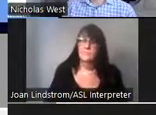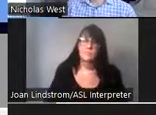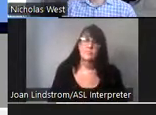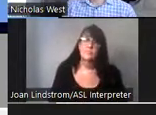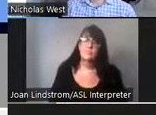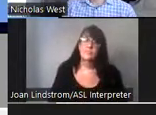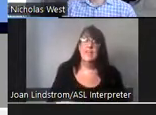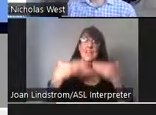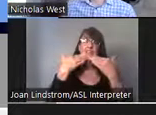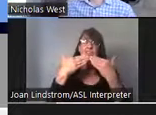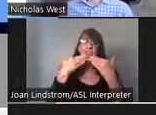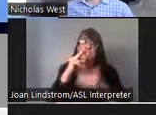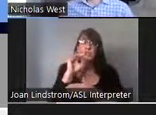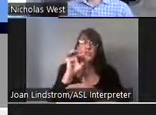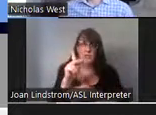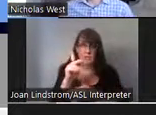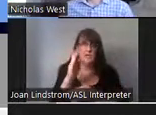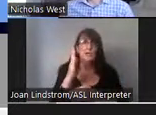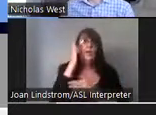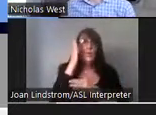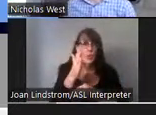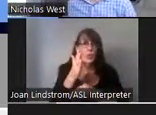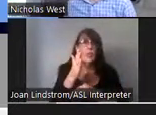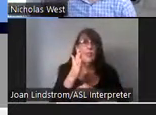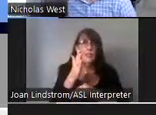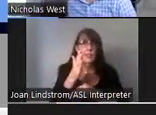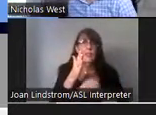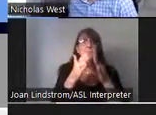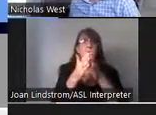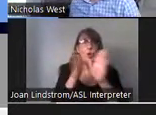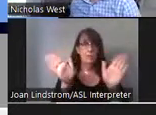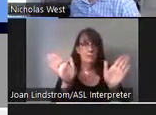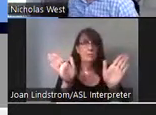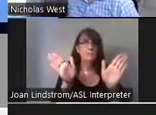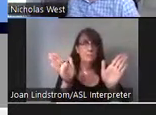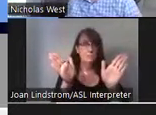Thanks so much, Nick. And we will be able to open it up for